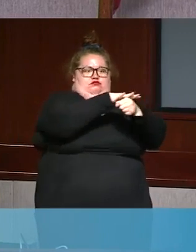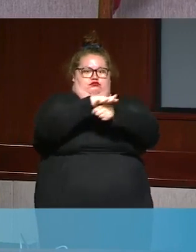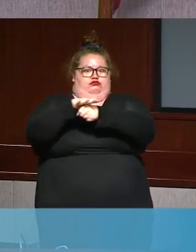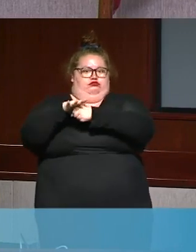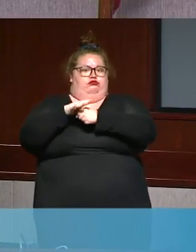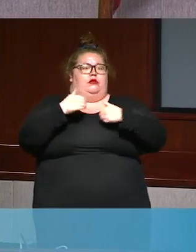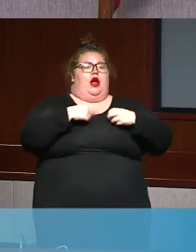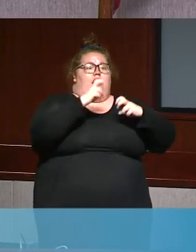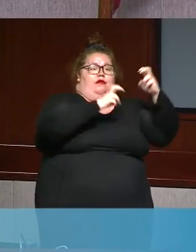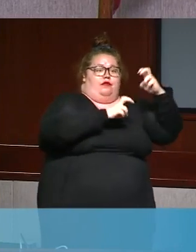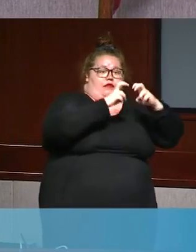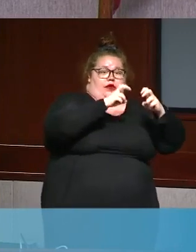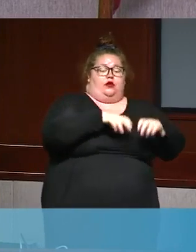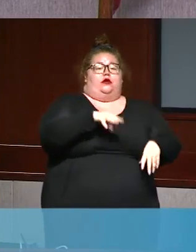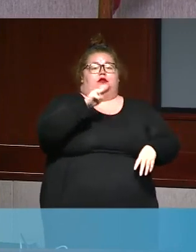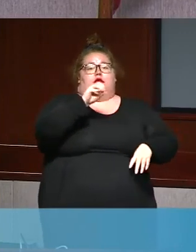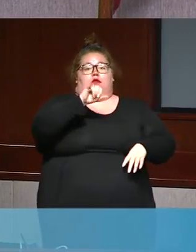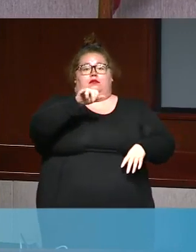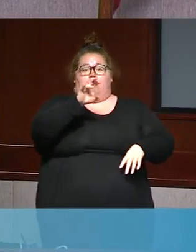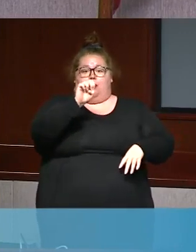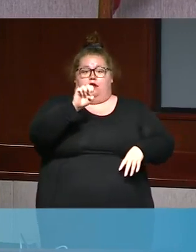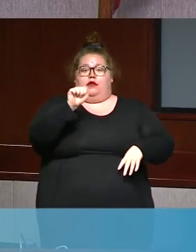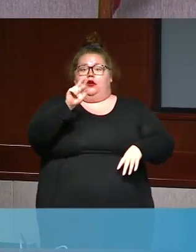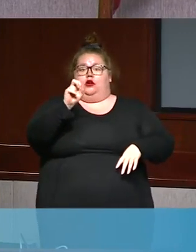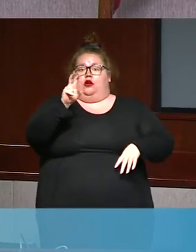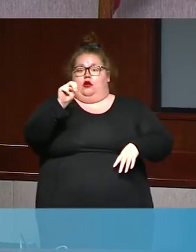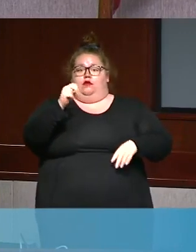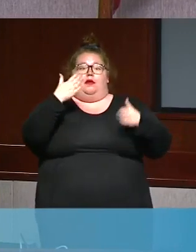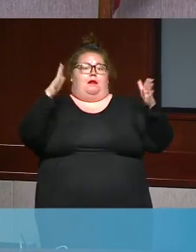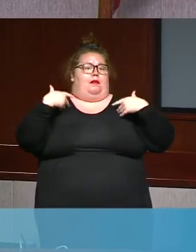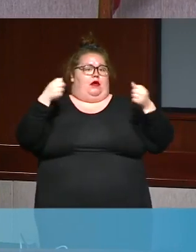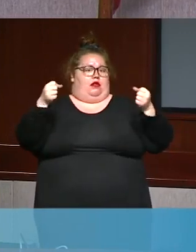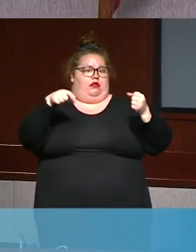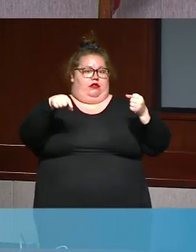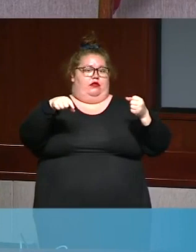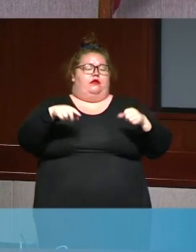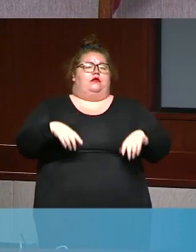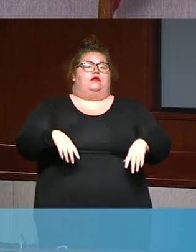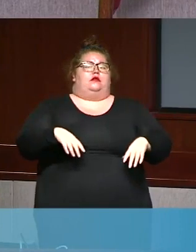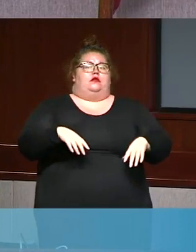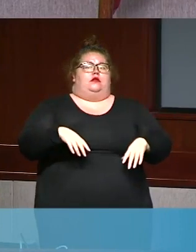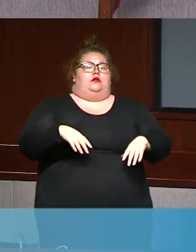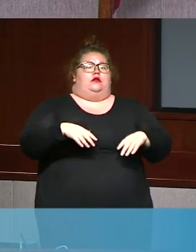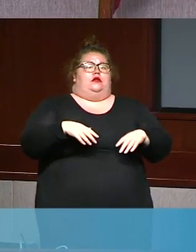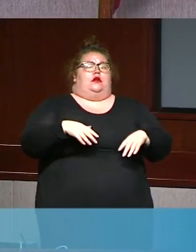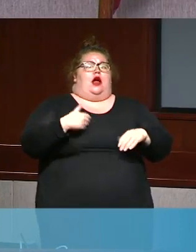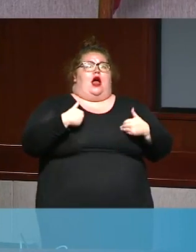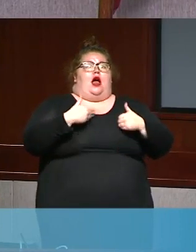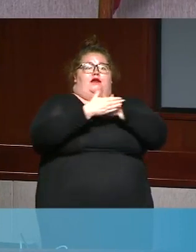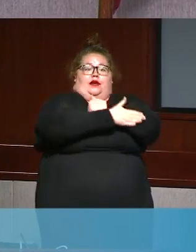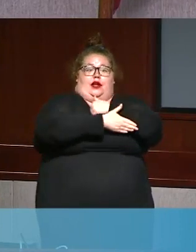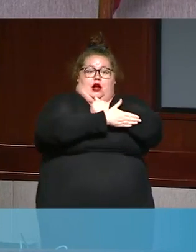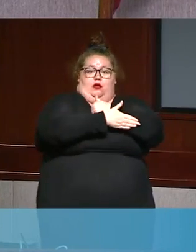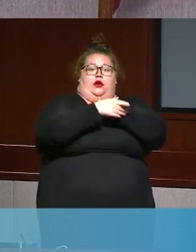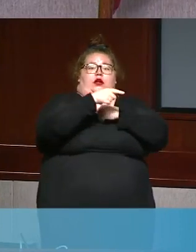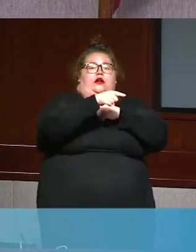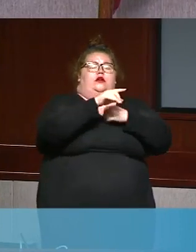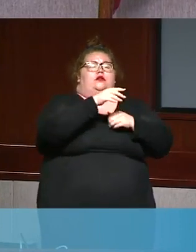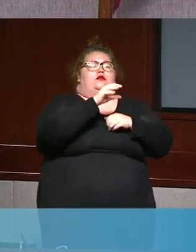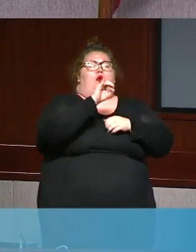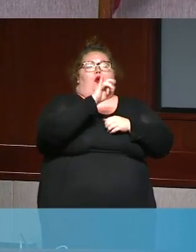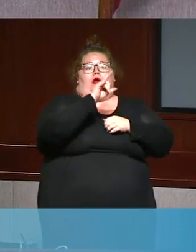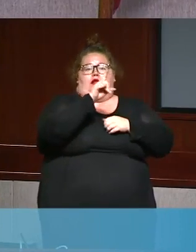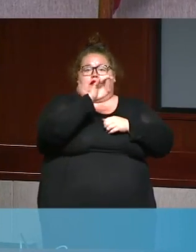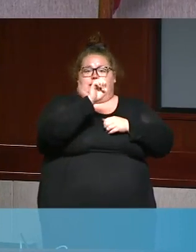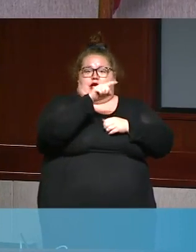Fairgrounds, Mojave Veterans Hall, and the Arvin Public Health Building. The county-funded sites are in Oildale at the Good Samaritan Hospital,